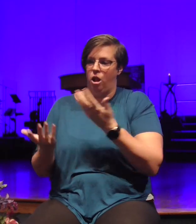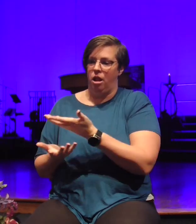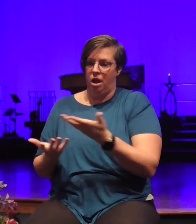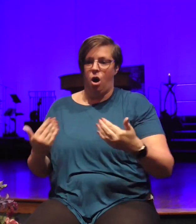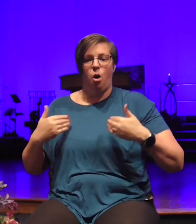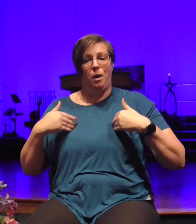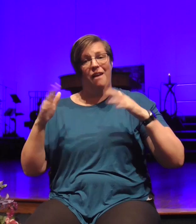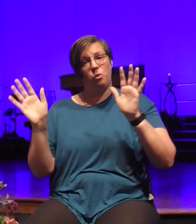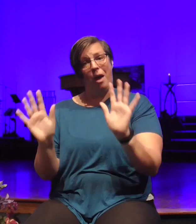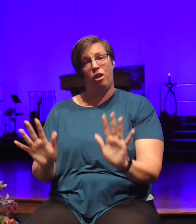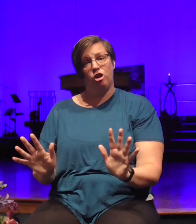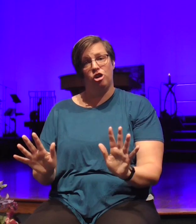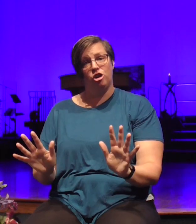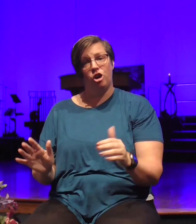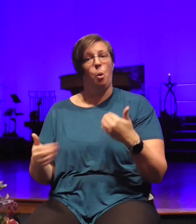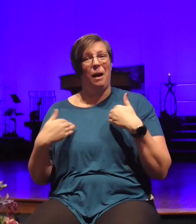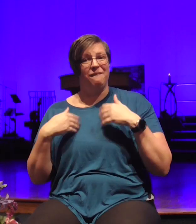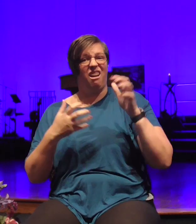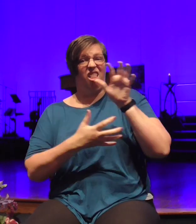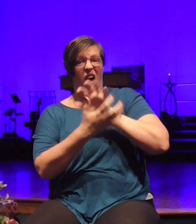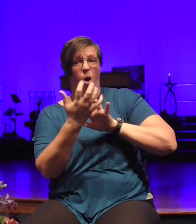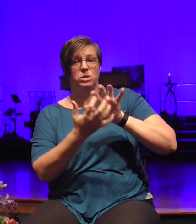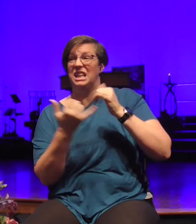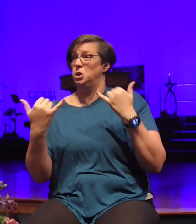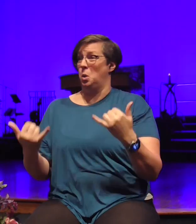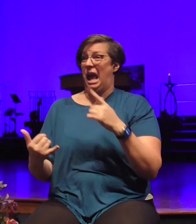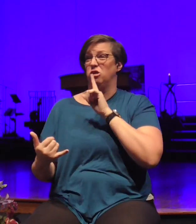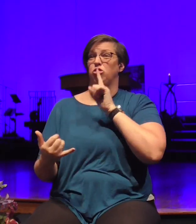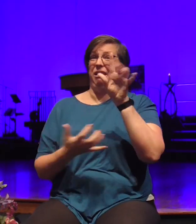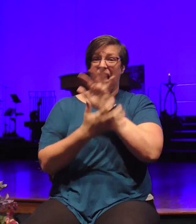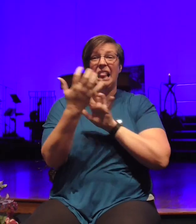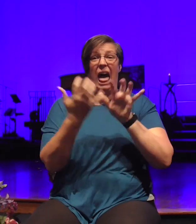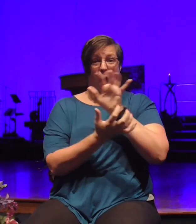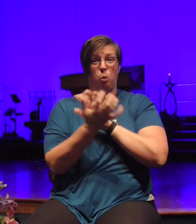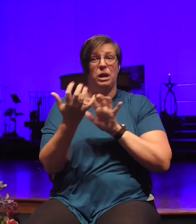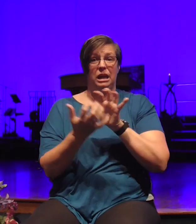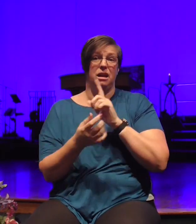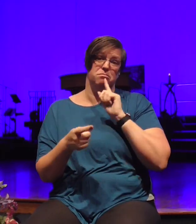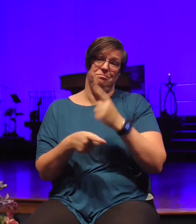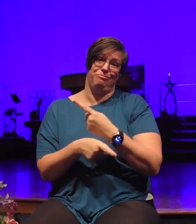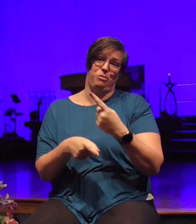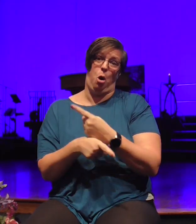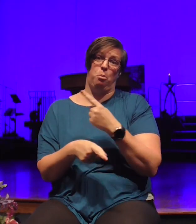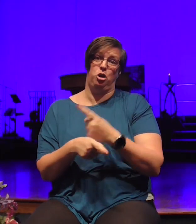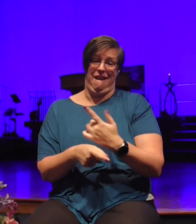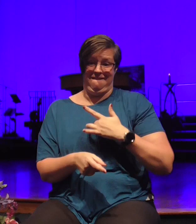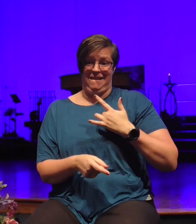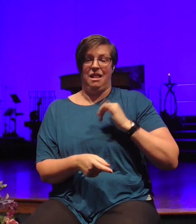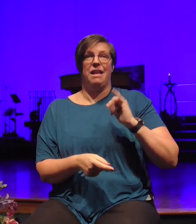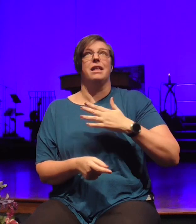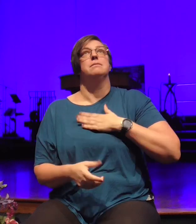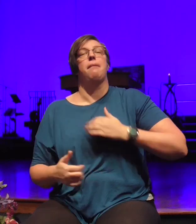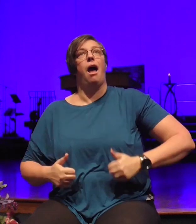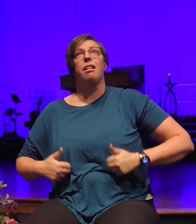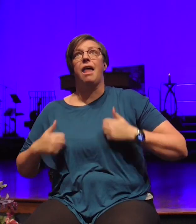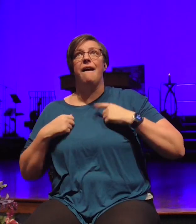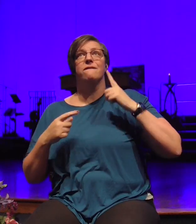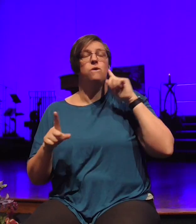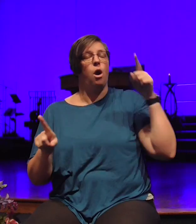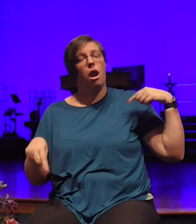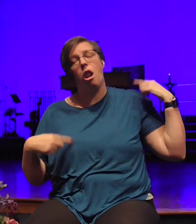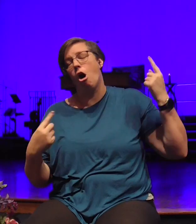are clouds. Today it's a very cloudy day. It's very apropos because it felt like that was my life for a long time.